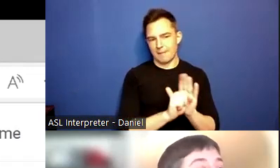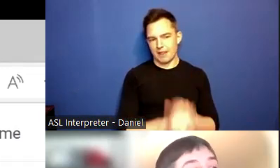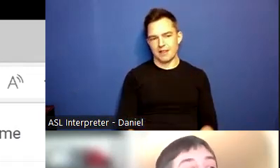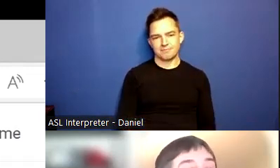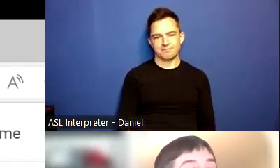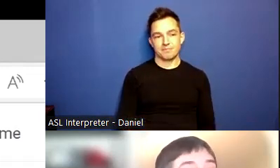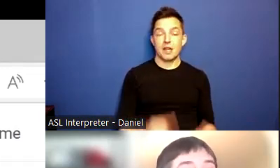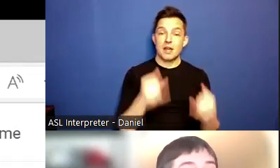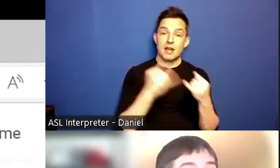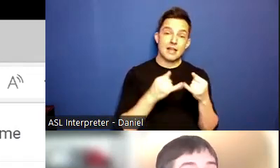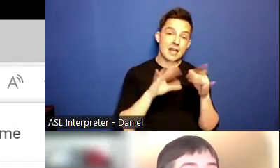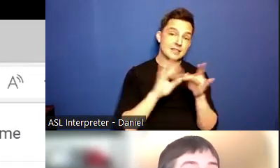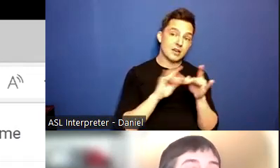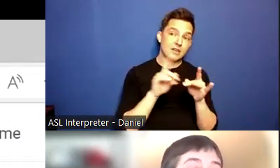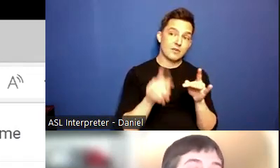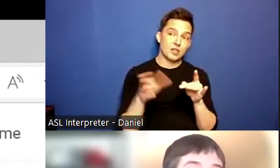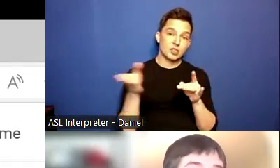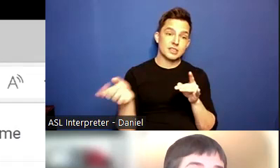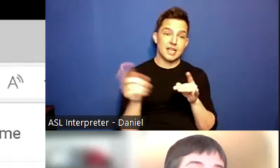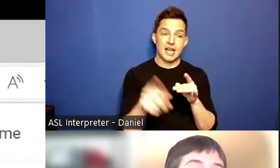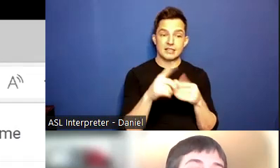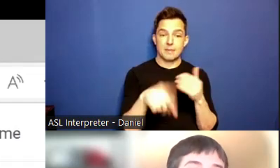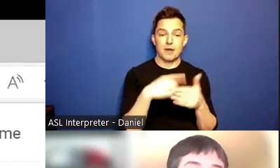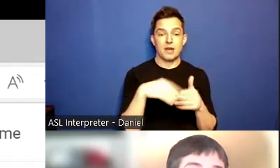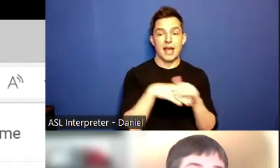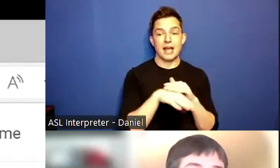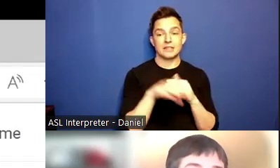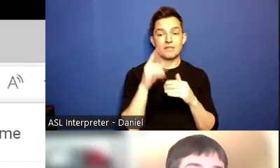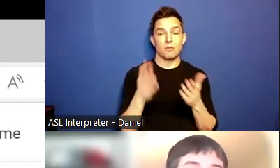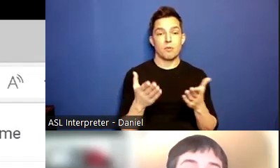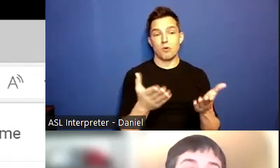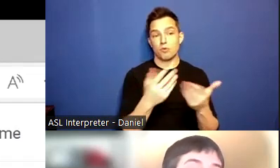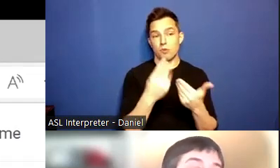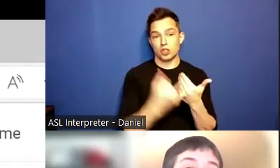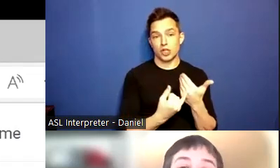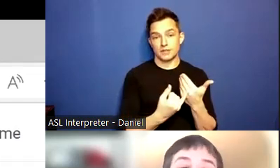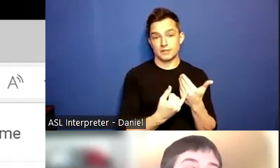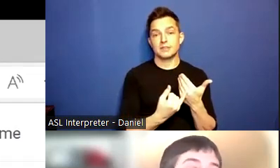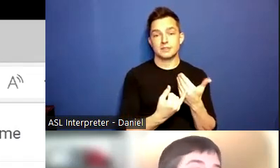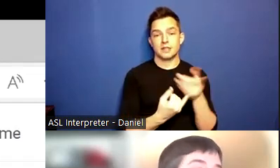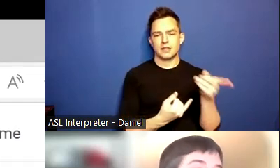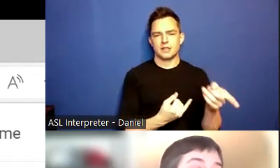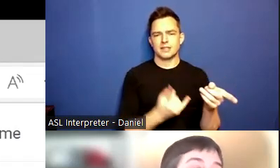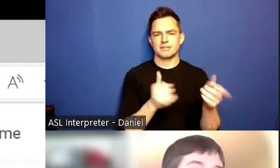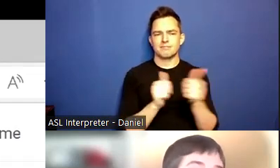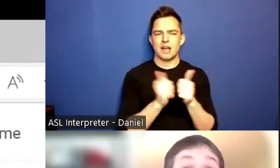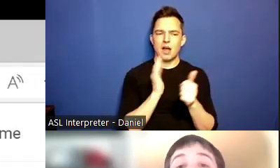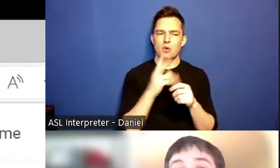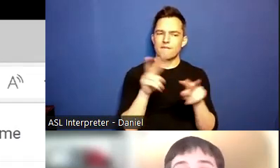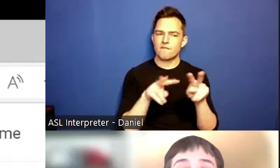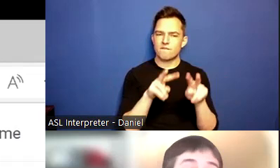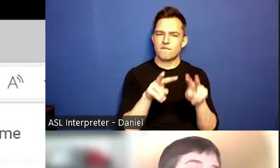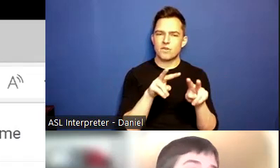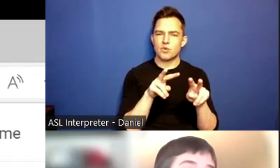The last narrative question asks about access for the proposed project. And it's how reviewers will assess